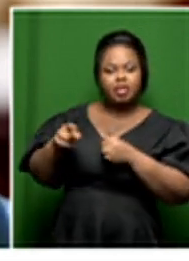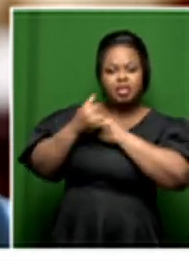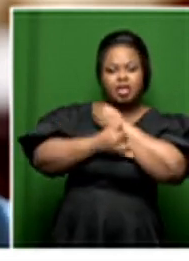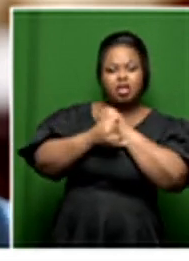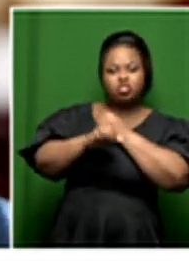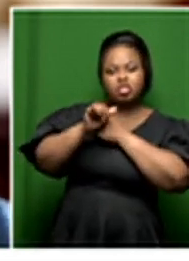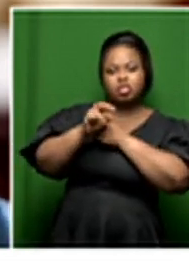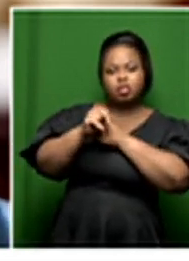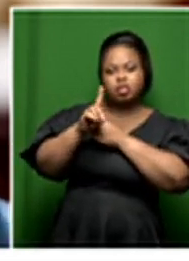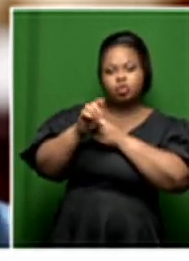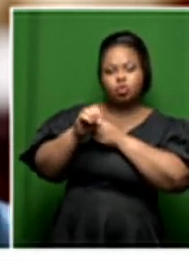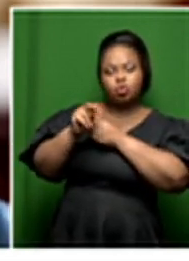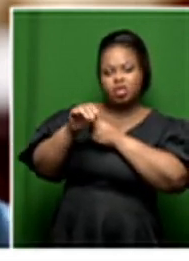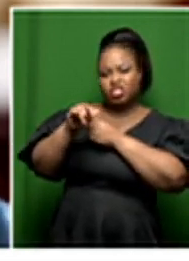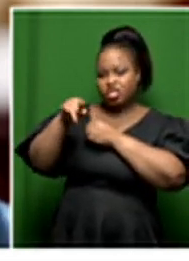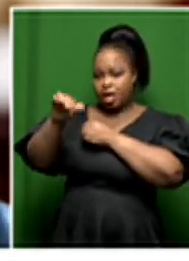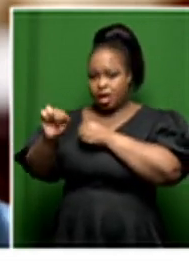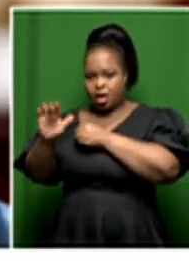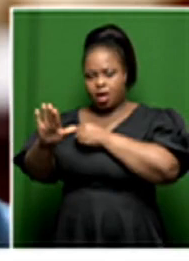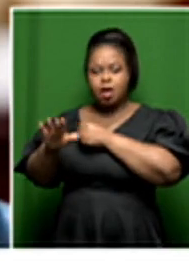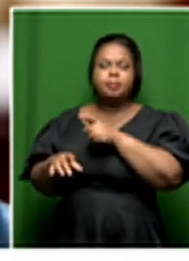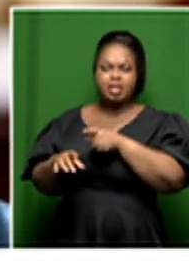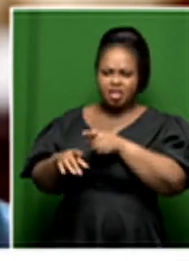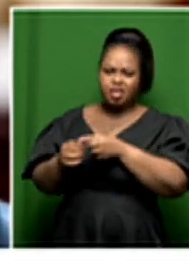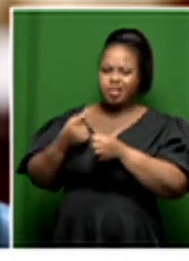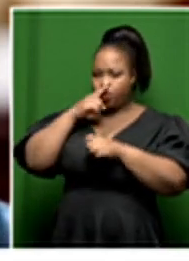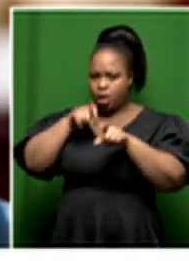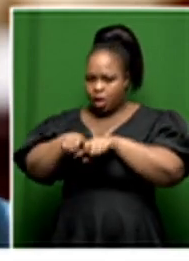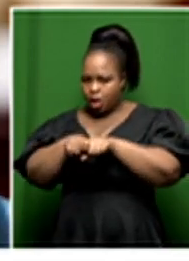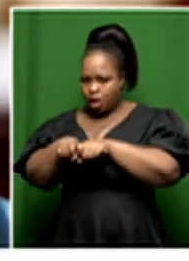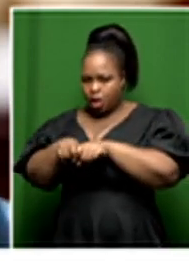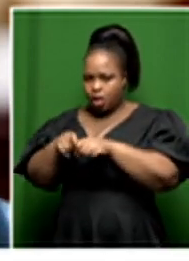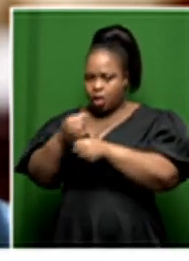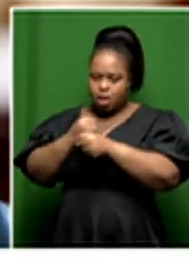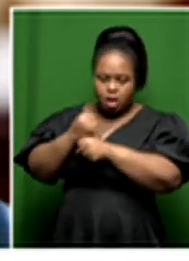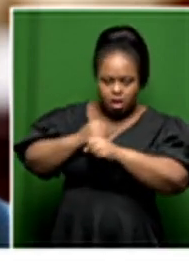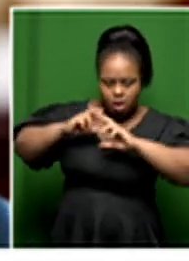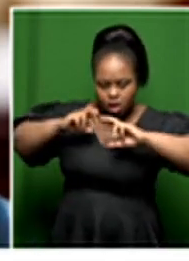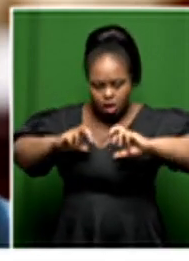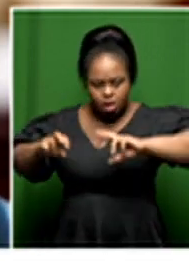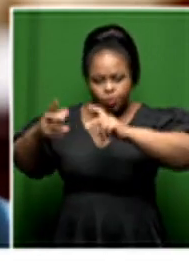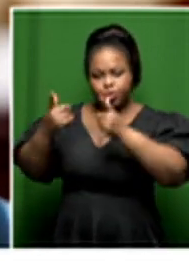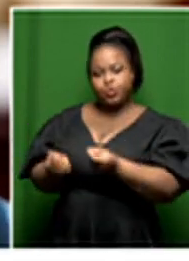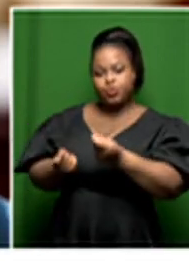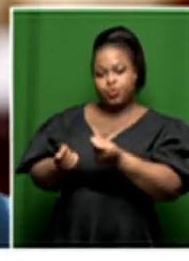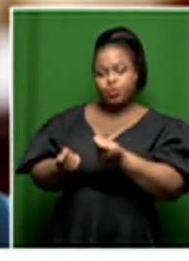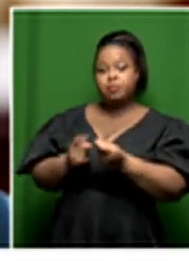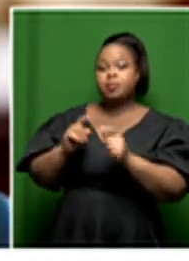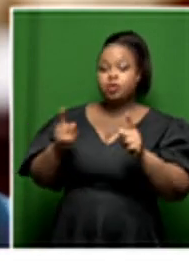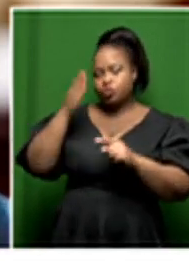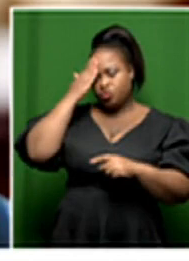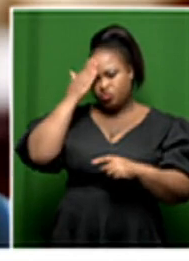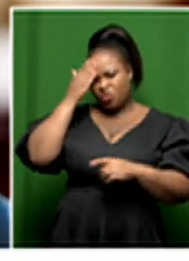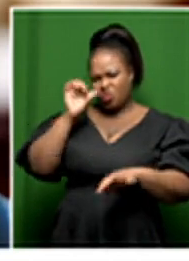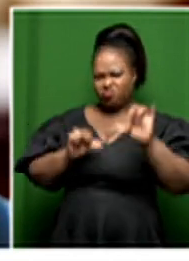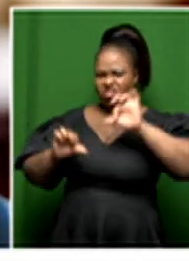that they've run the tests, and you may be aware that within the